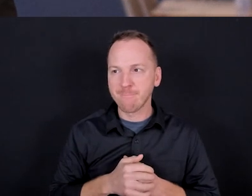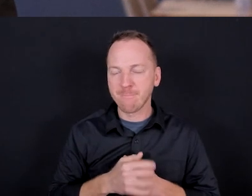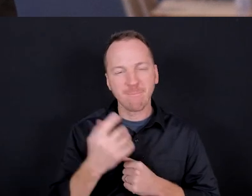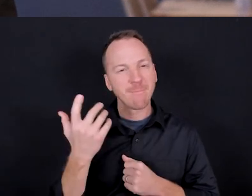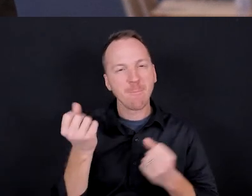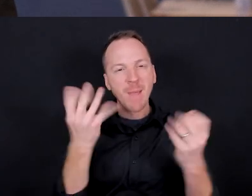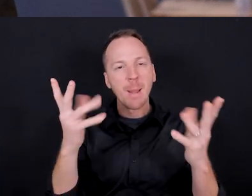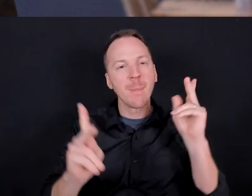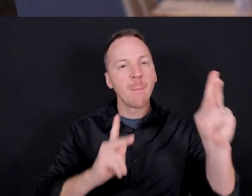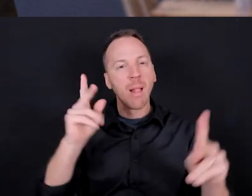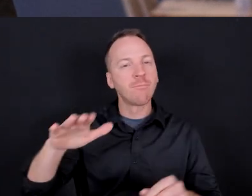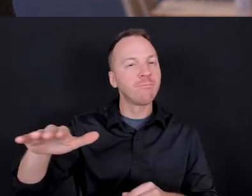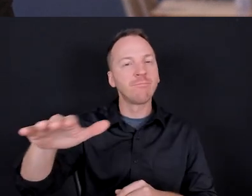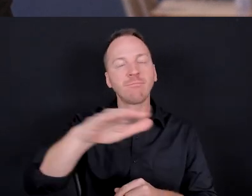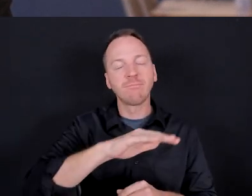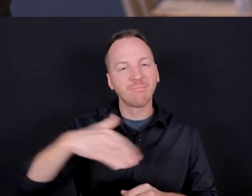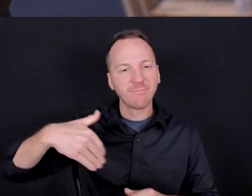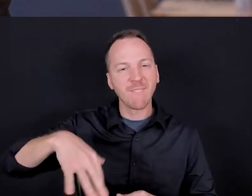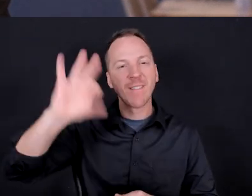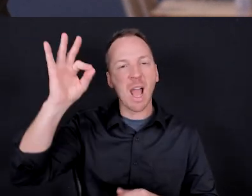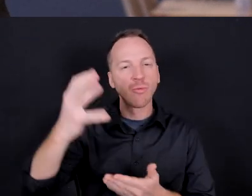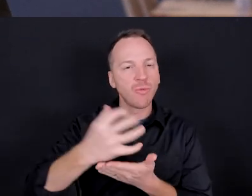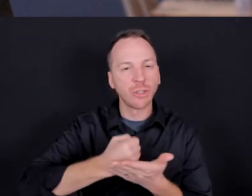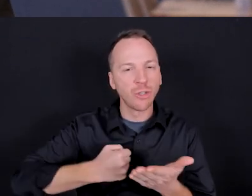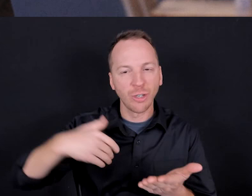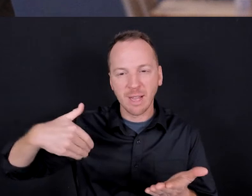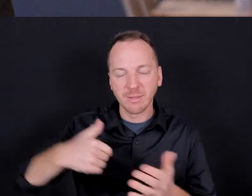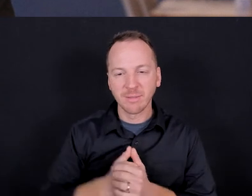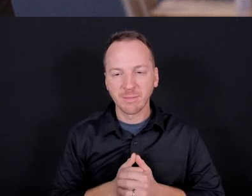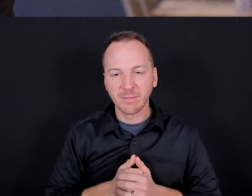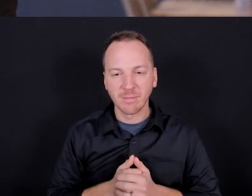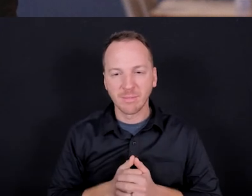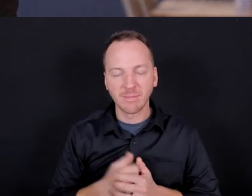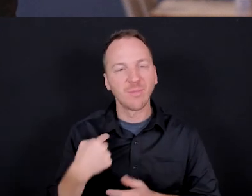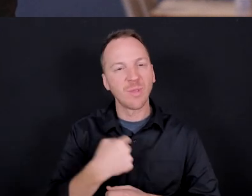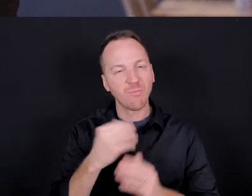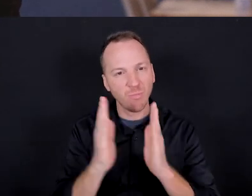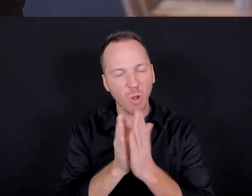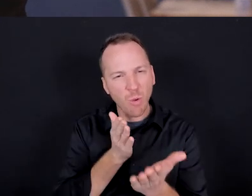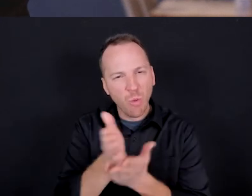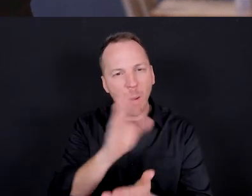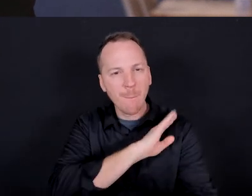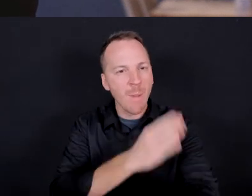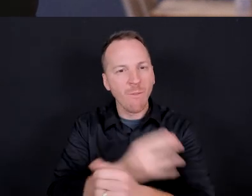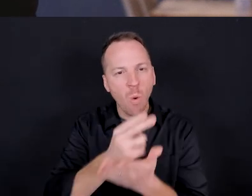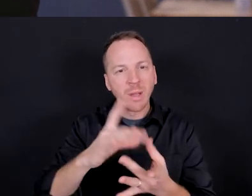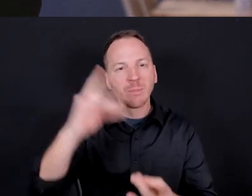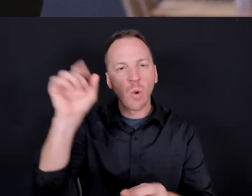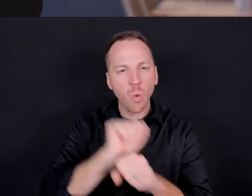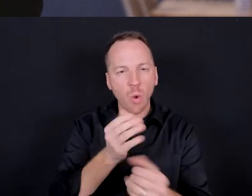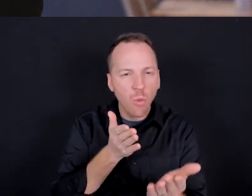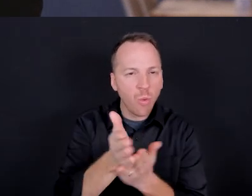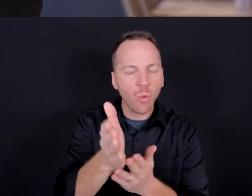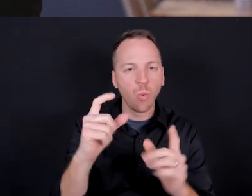But there are so many people who have not found their treasure as yet. So we pray that through the power of the Holy Spirit, you'll work through the